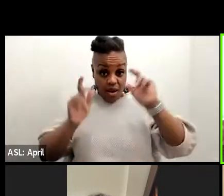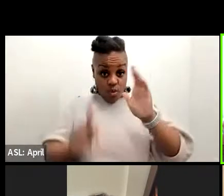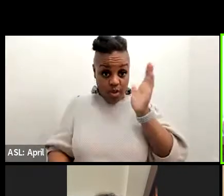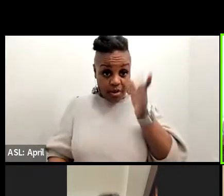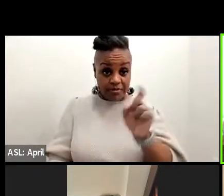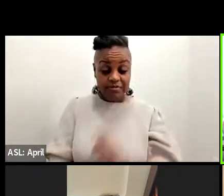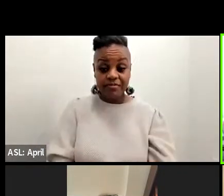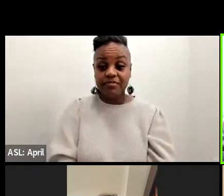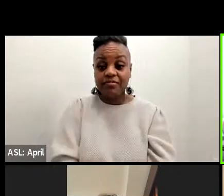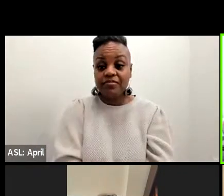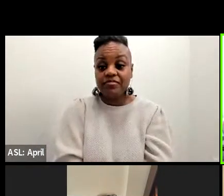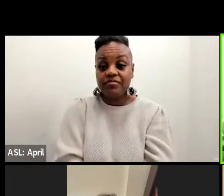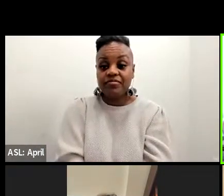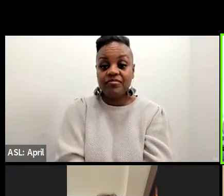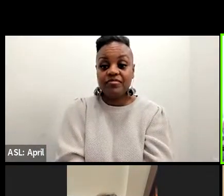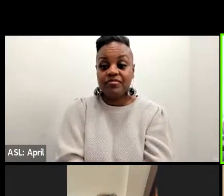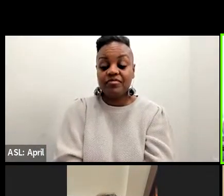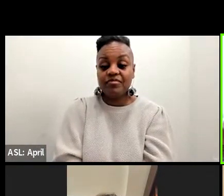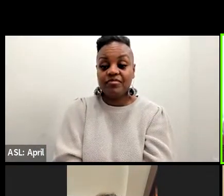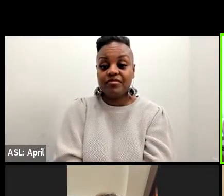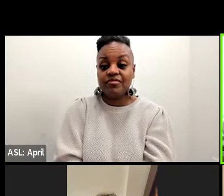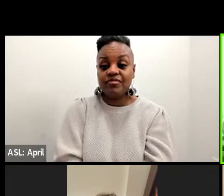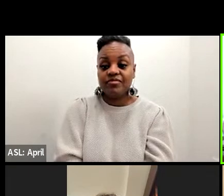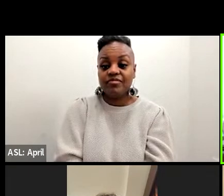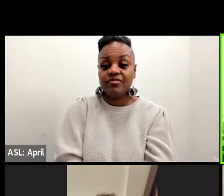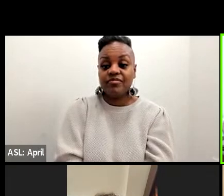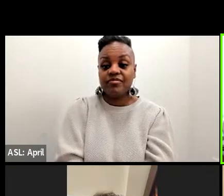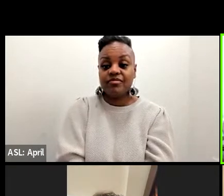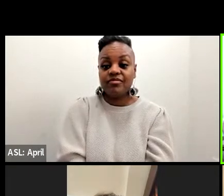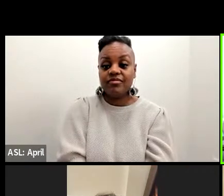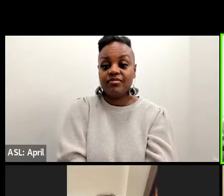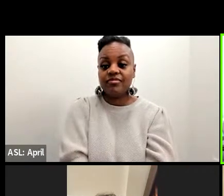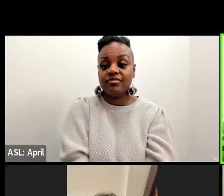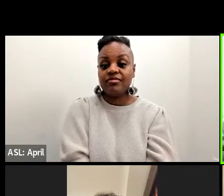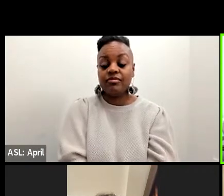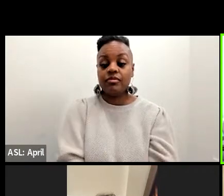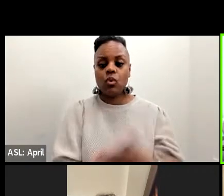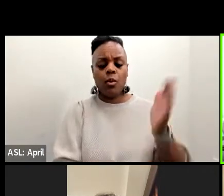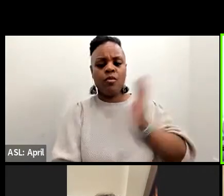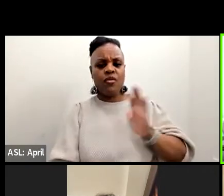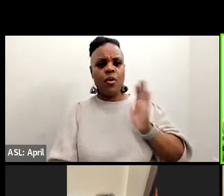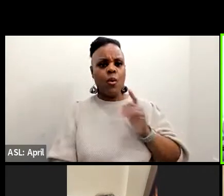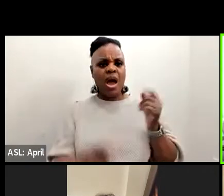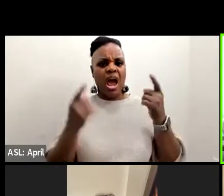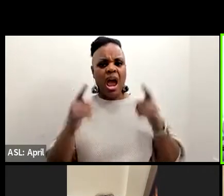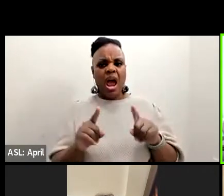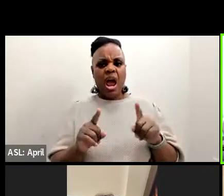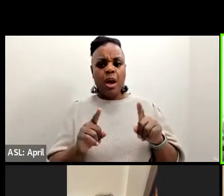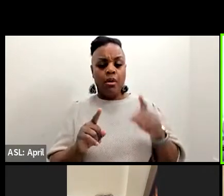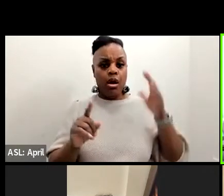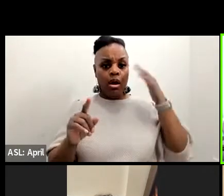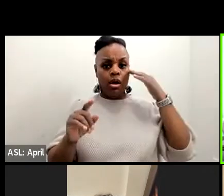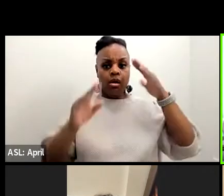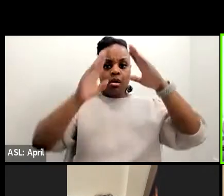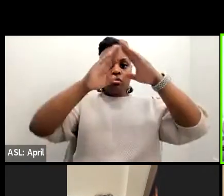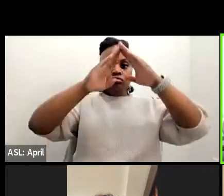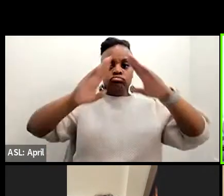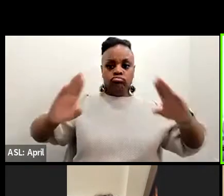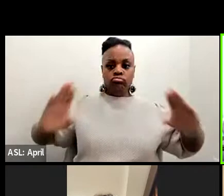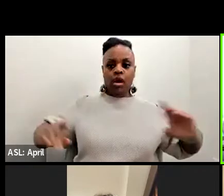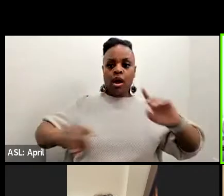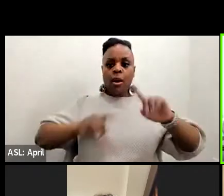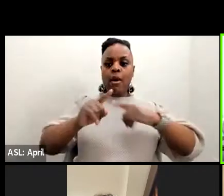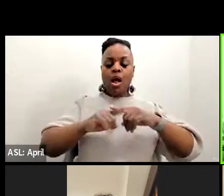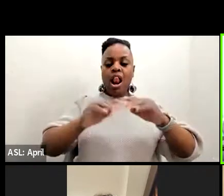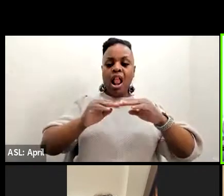effective, large, pyramidal organization that used to be very much in evidence in not just political, but in all